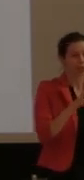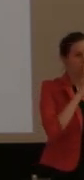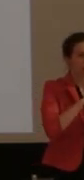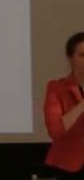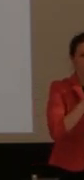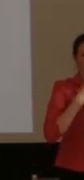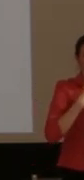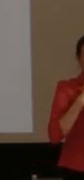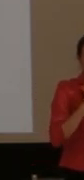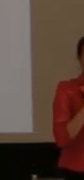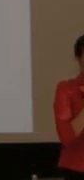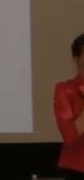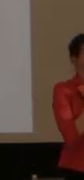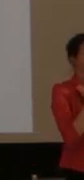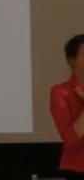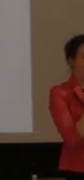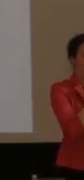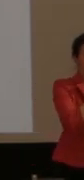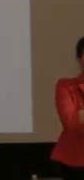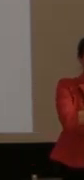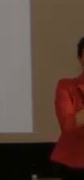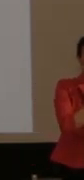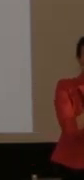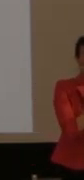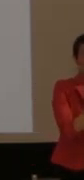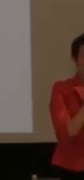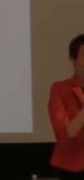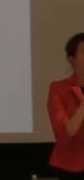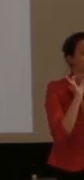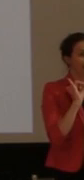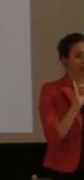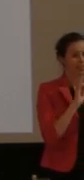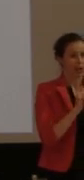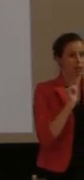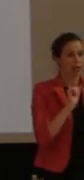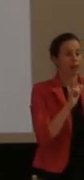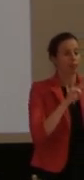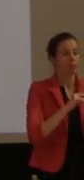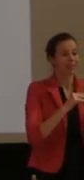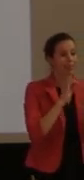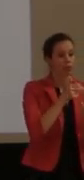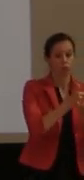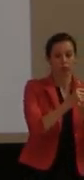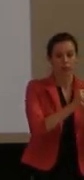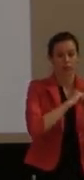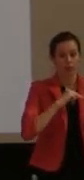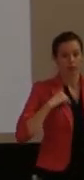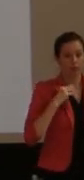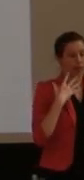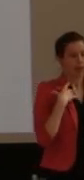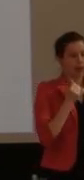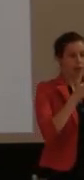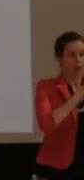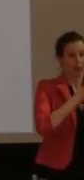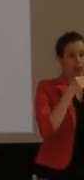provider organizations. So those are the two paths. So if you're a member of one of the healthcare provider organizations, you can join when you